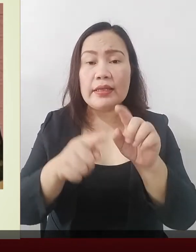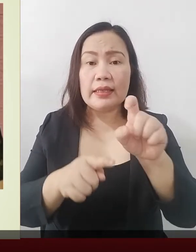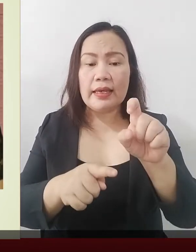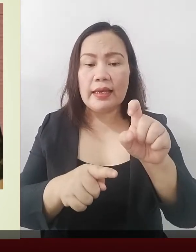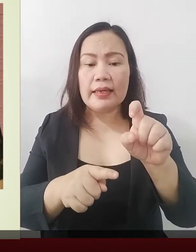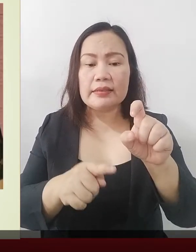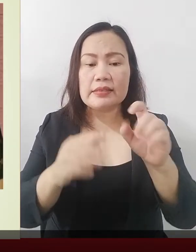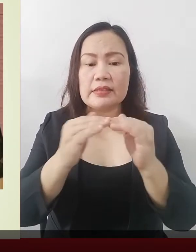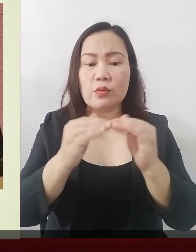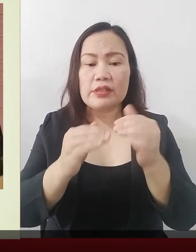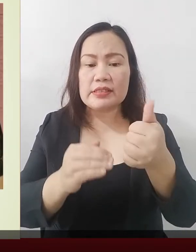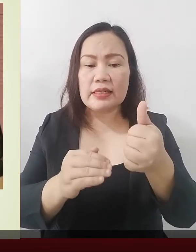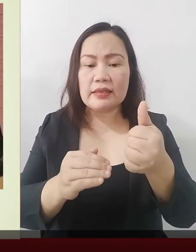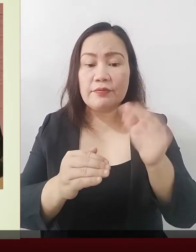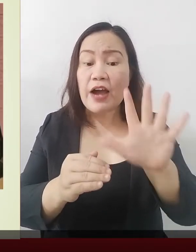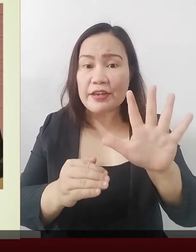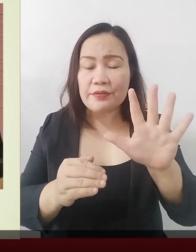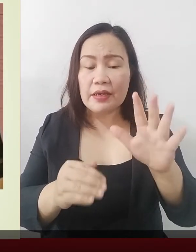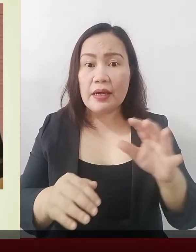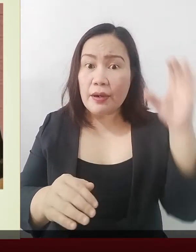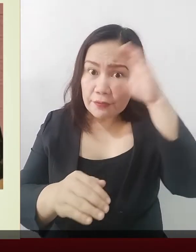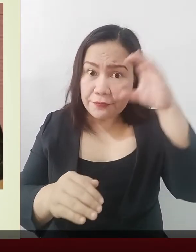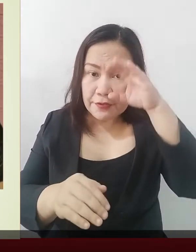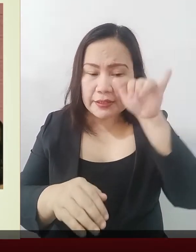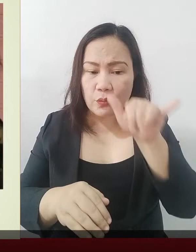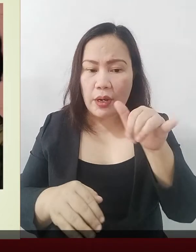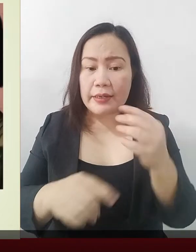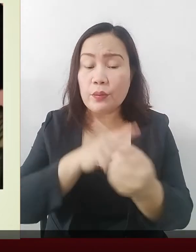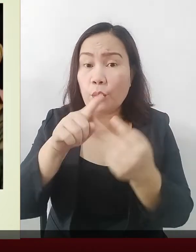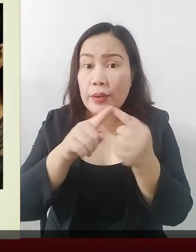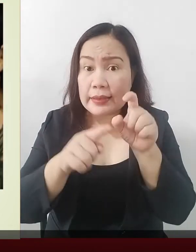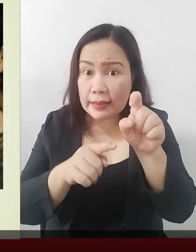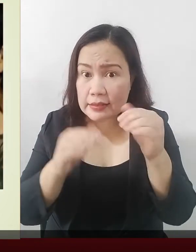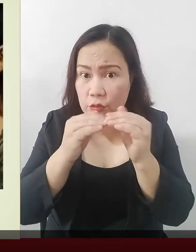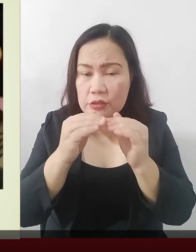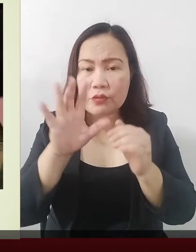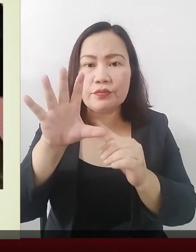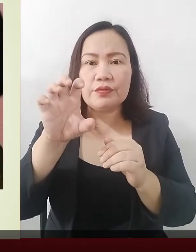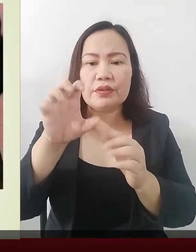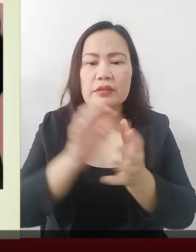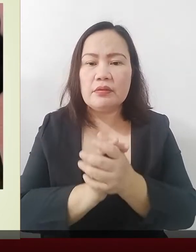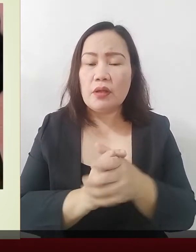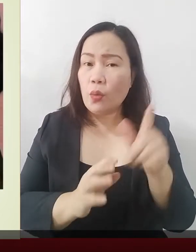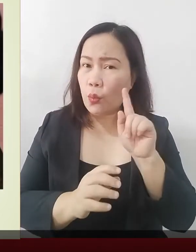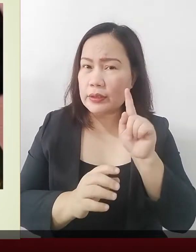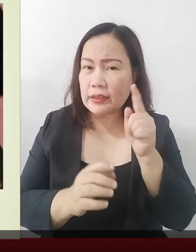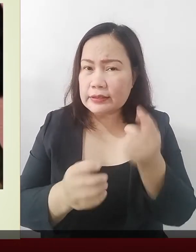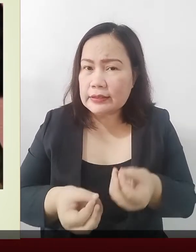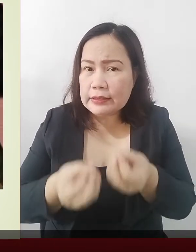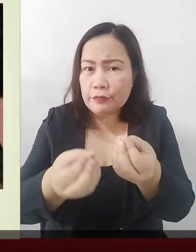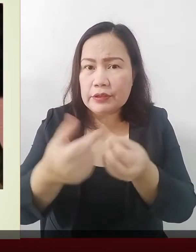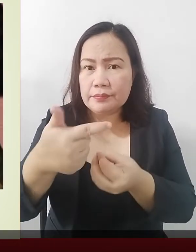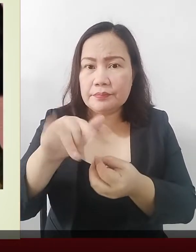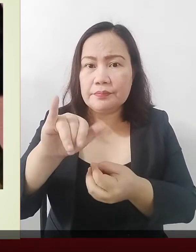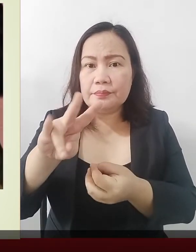5, find y when x equals 15. So what are given?